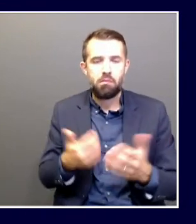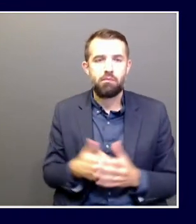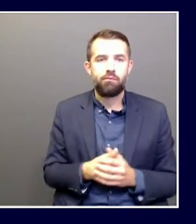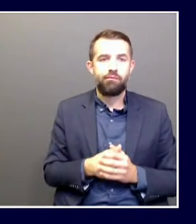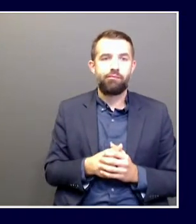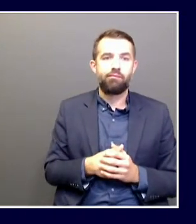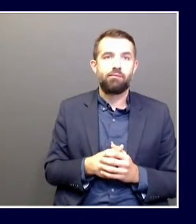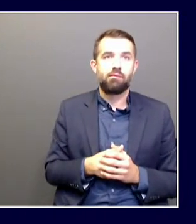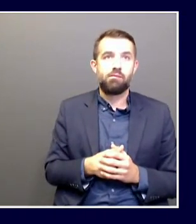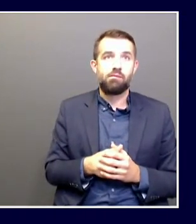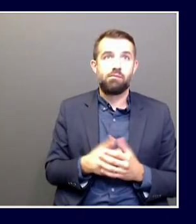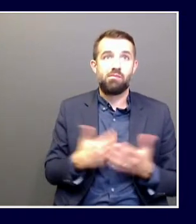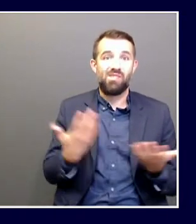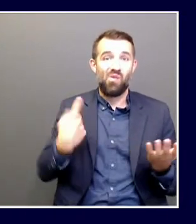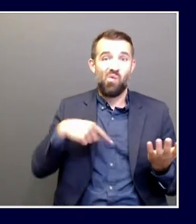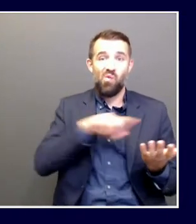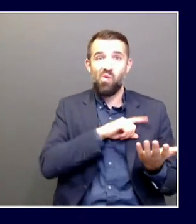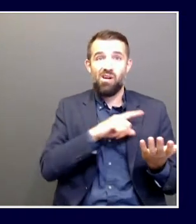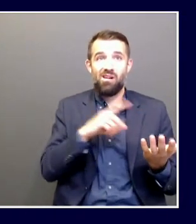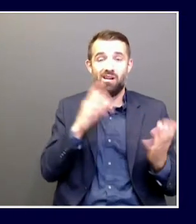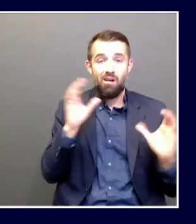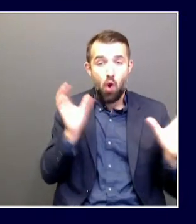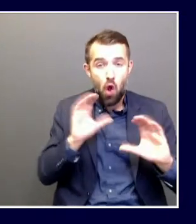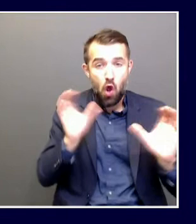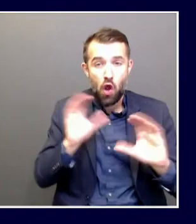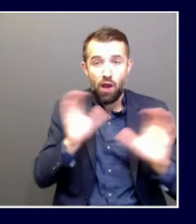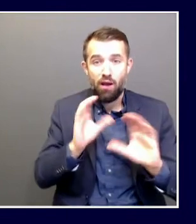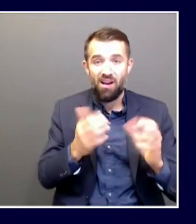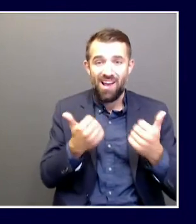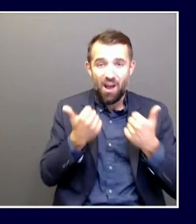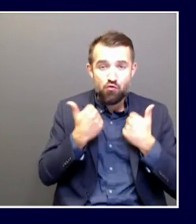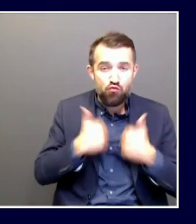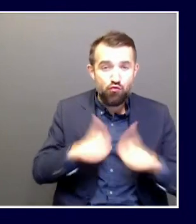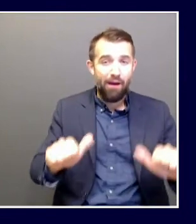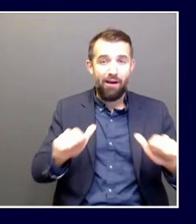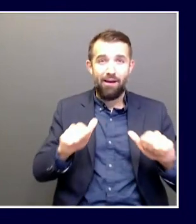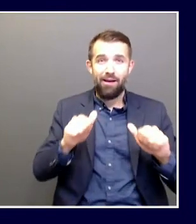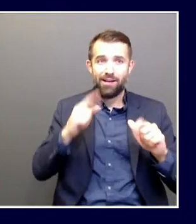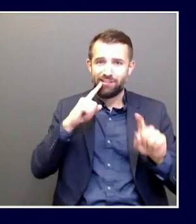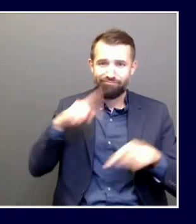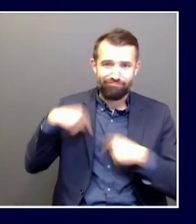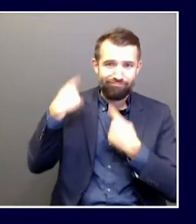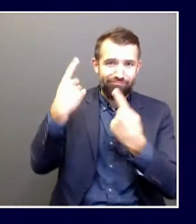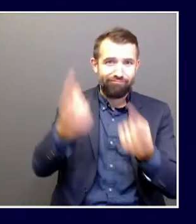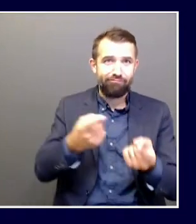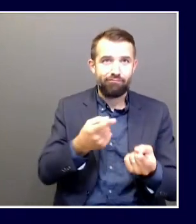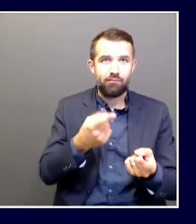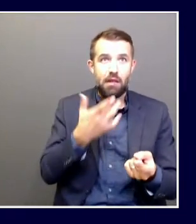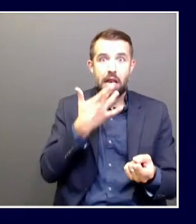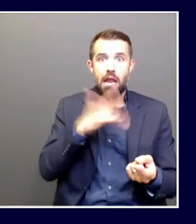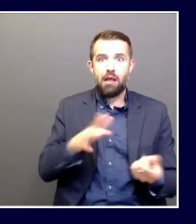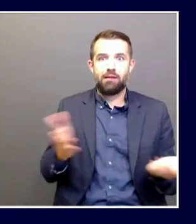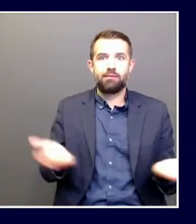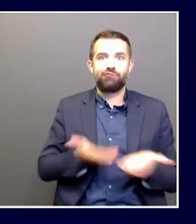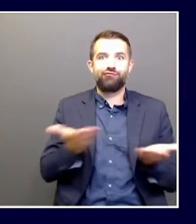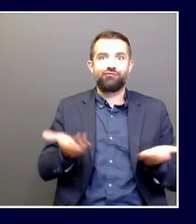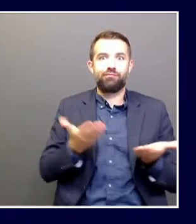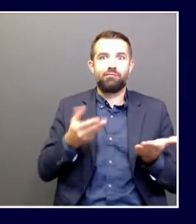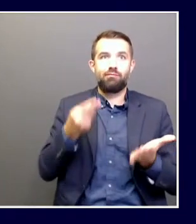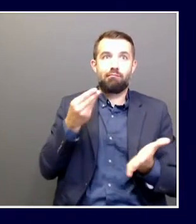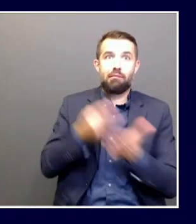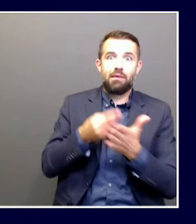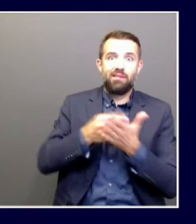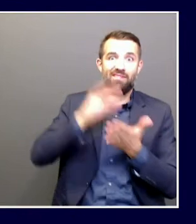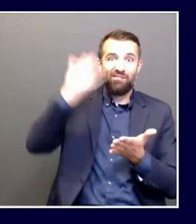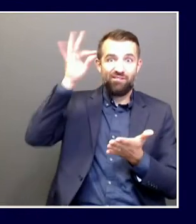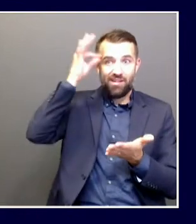reminder, we feel fortunate that a lot of the funding that we get to support our testing programs comes from the federal government.